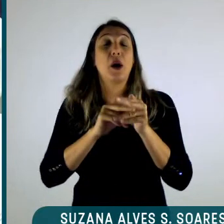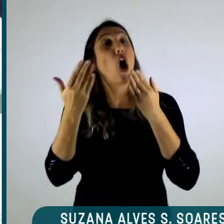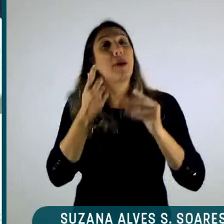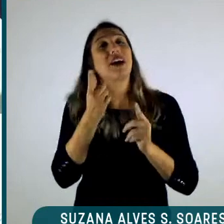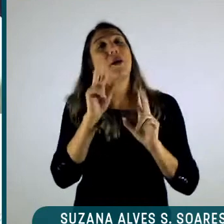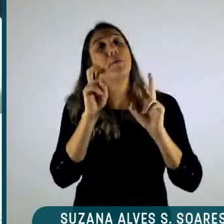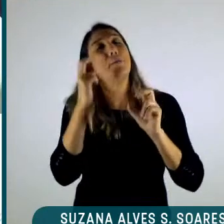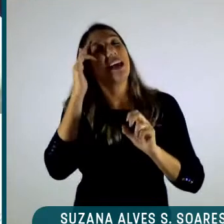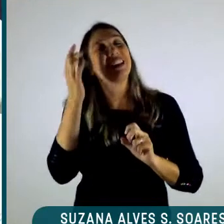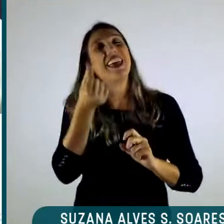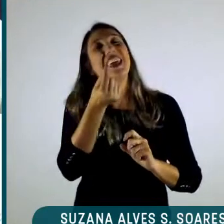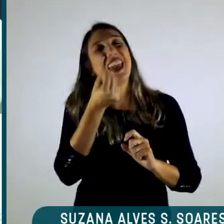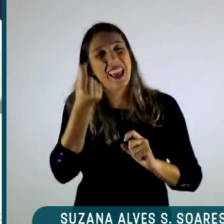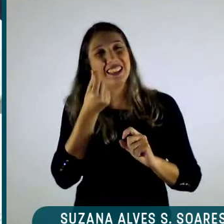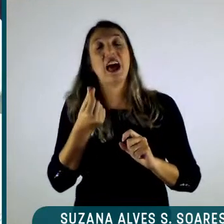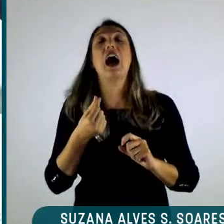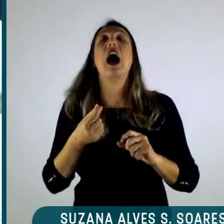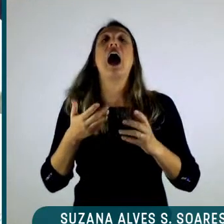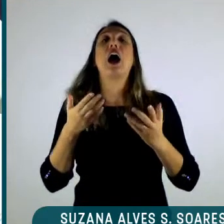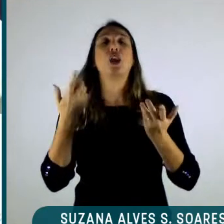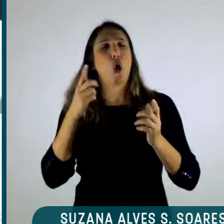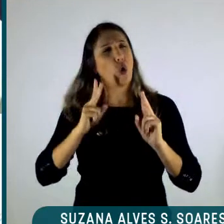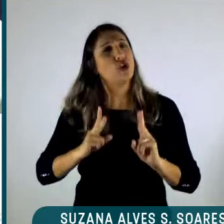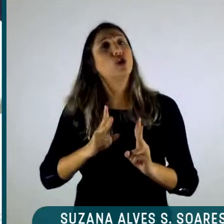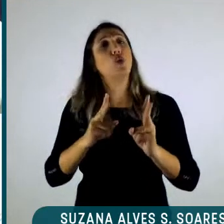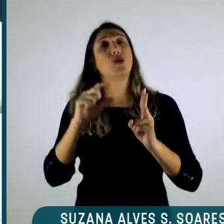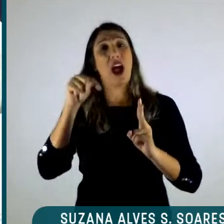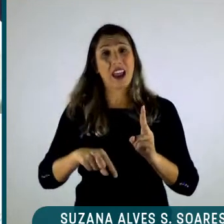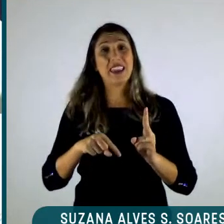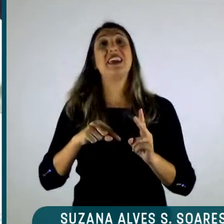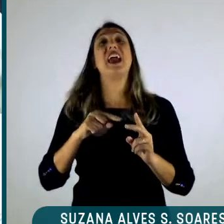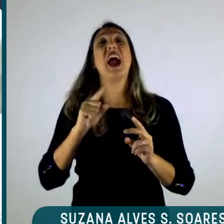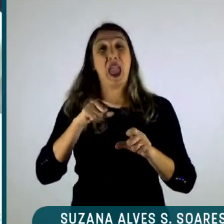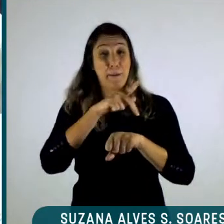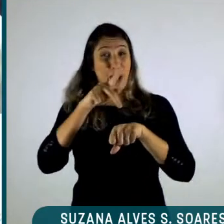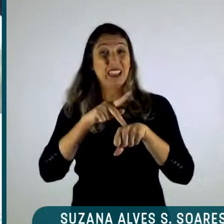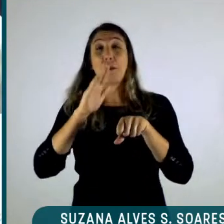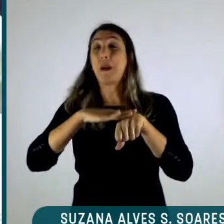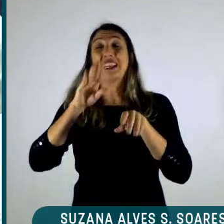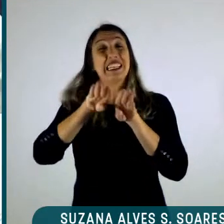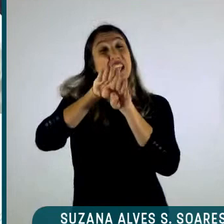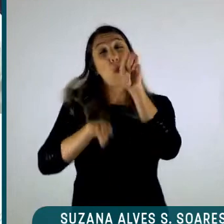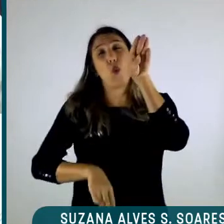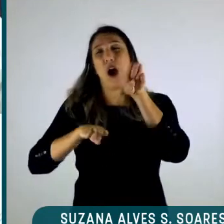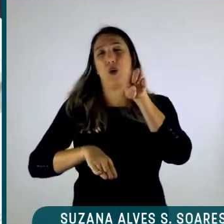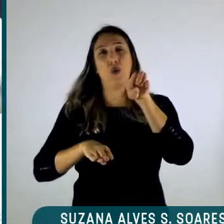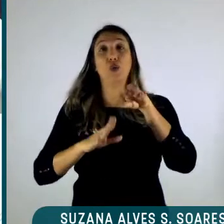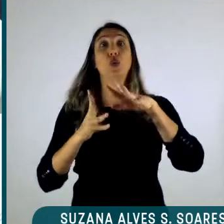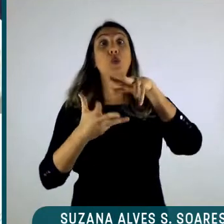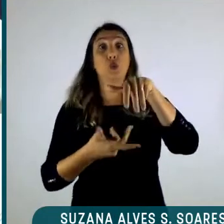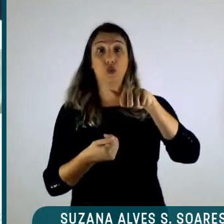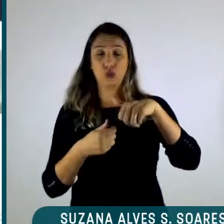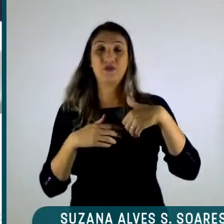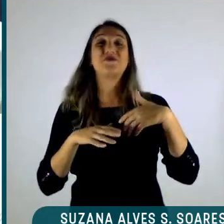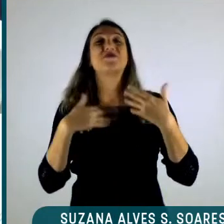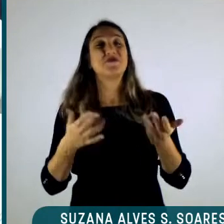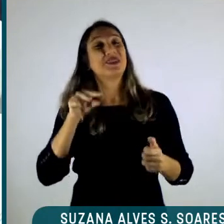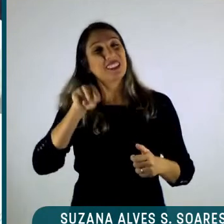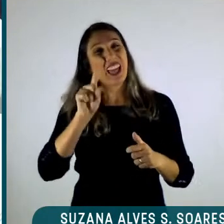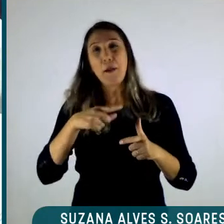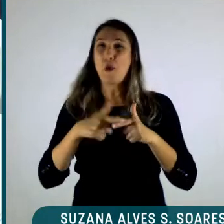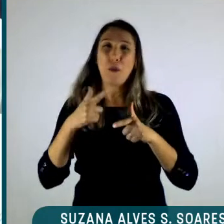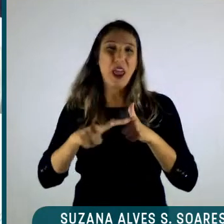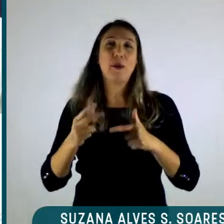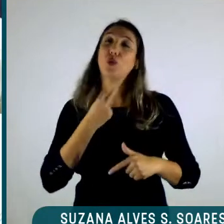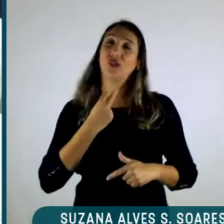in relation to wealth has increased over this time. Today, we're still being one of the most unequal countries in the world. And this is a problem